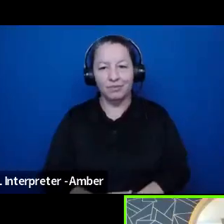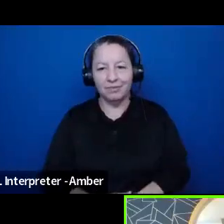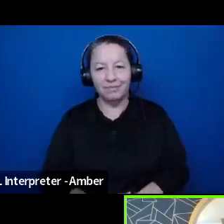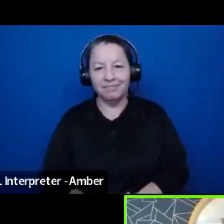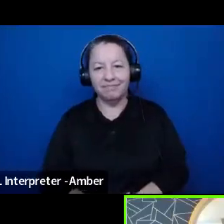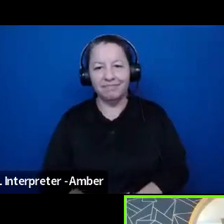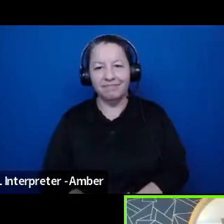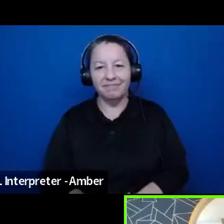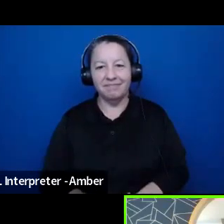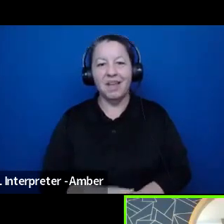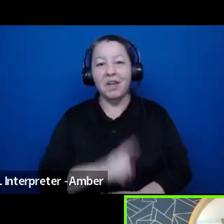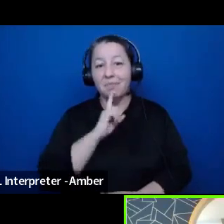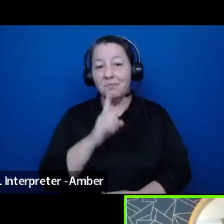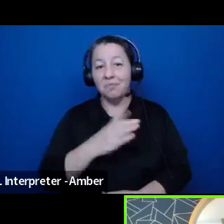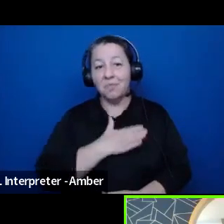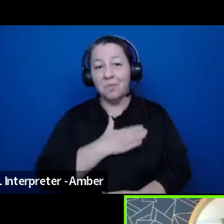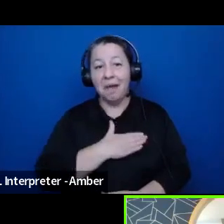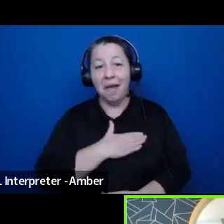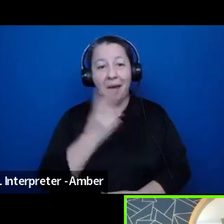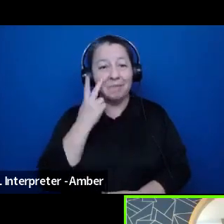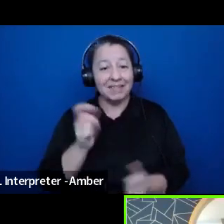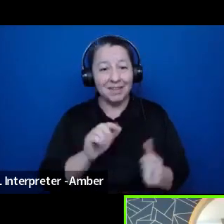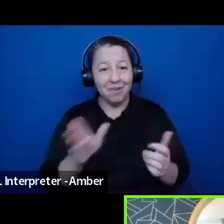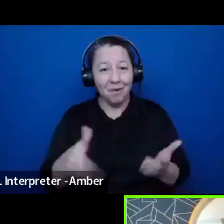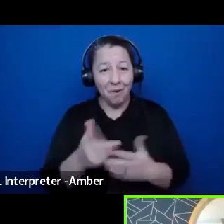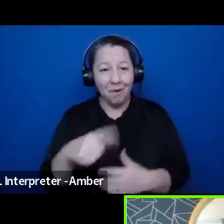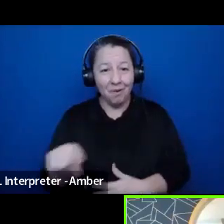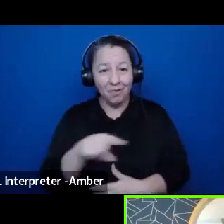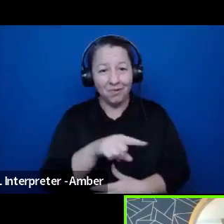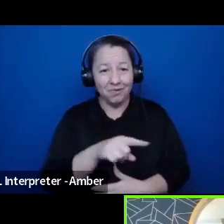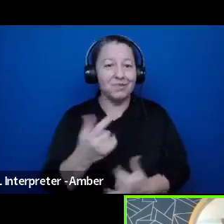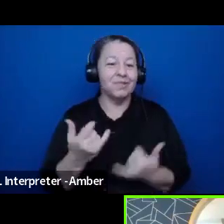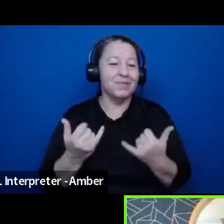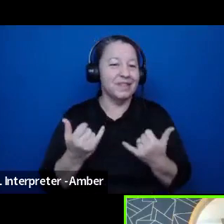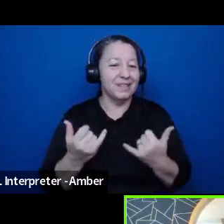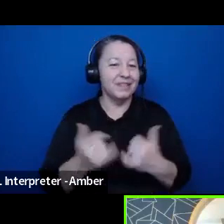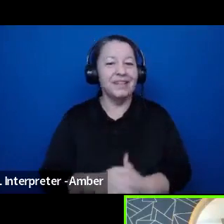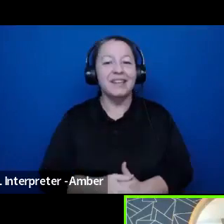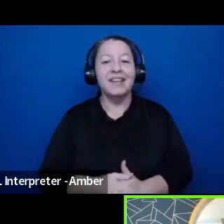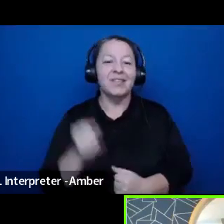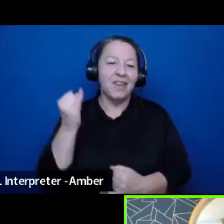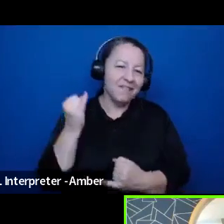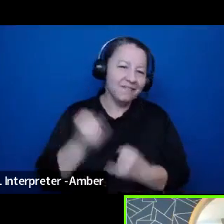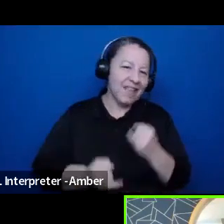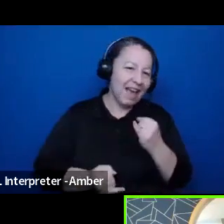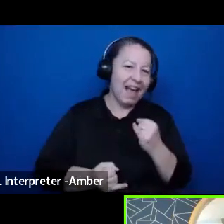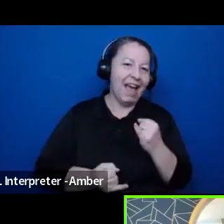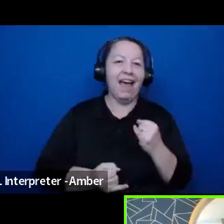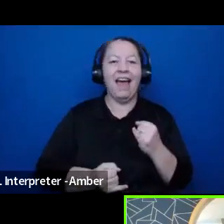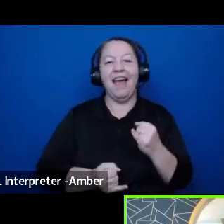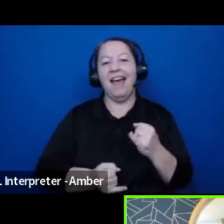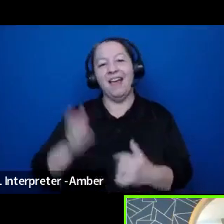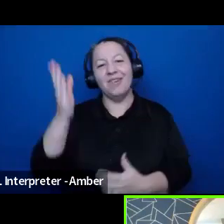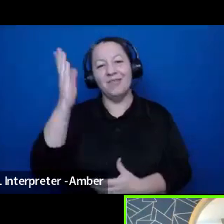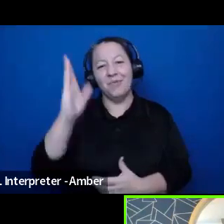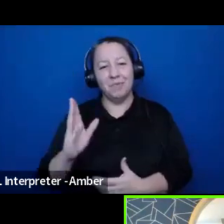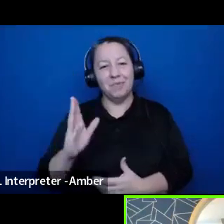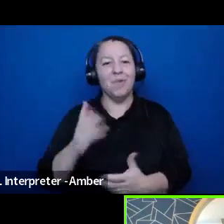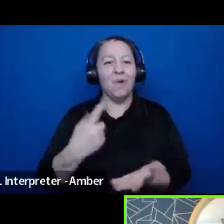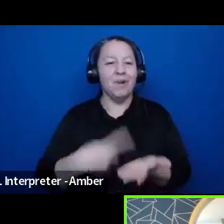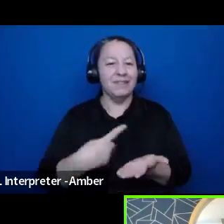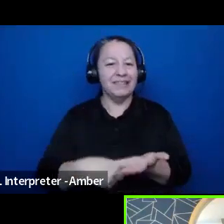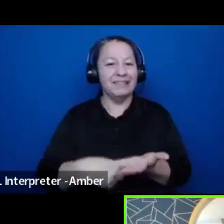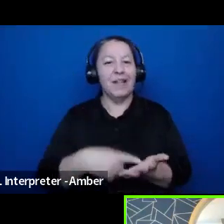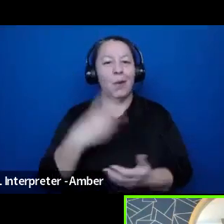I'm really happy to see everyone. This is our final webinar Wednesday for